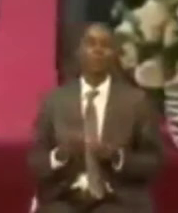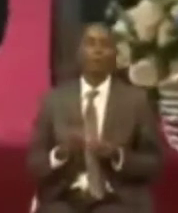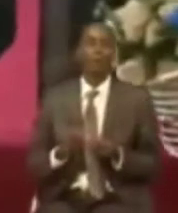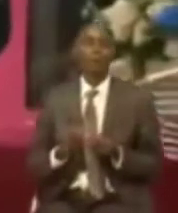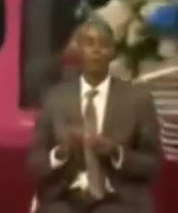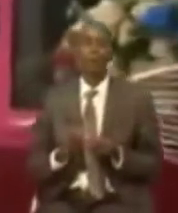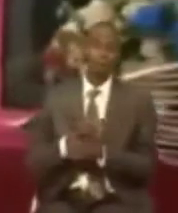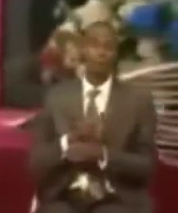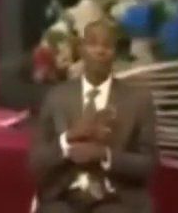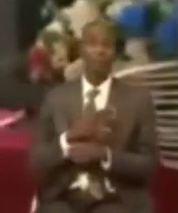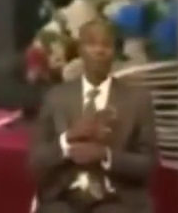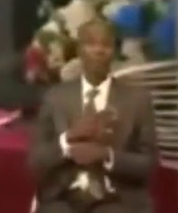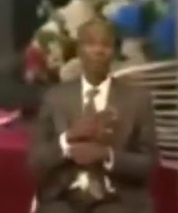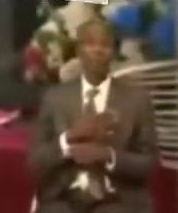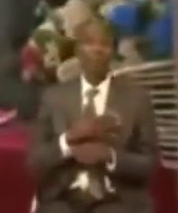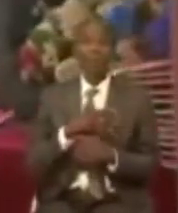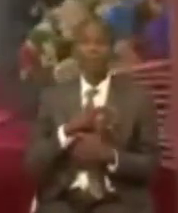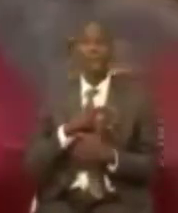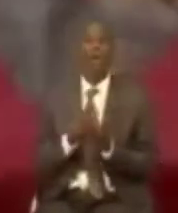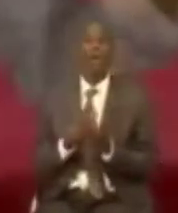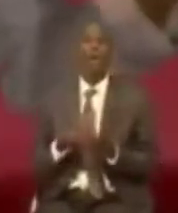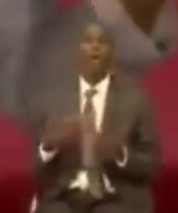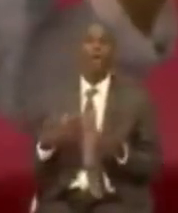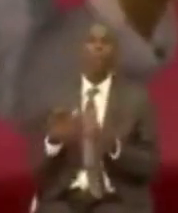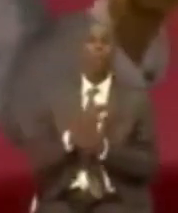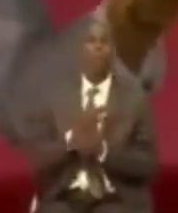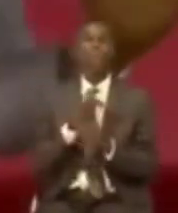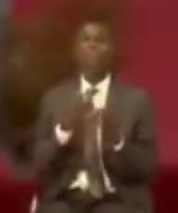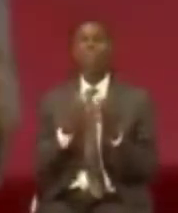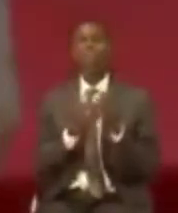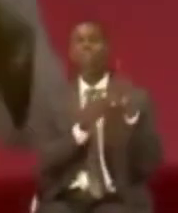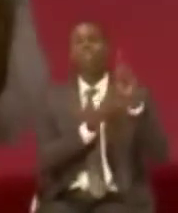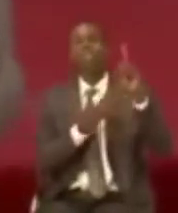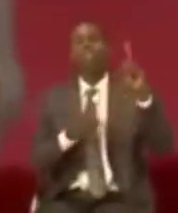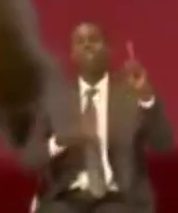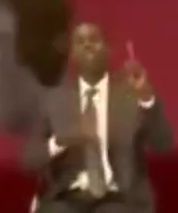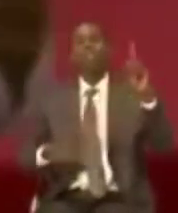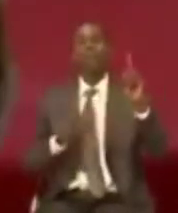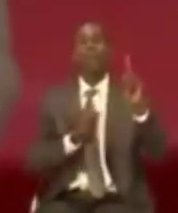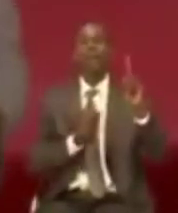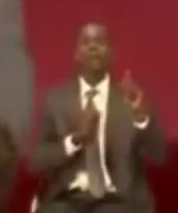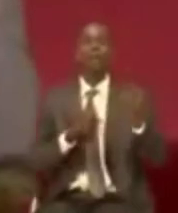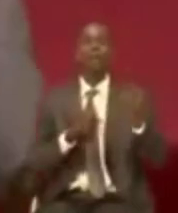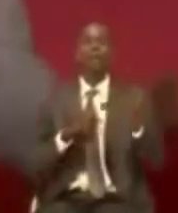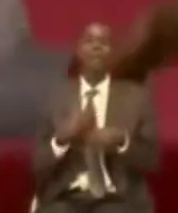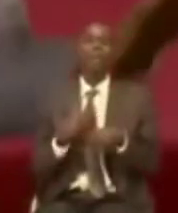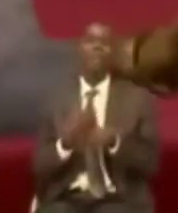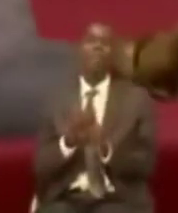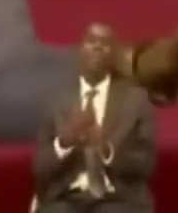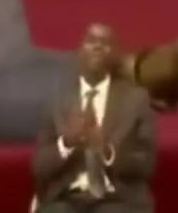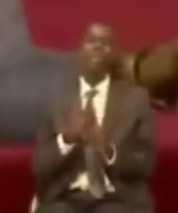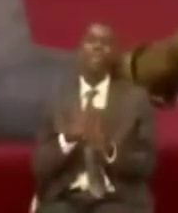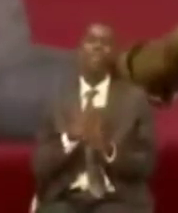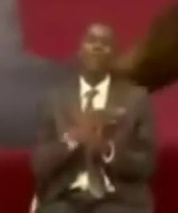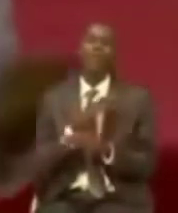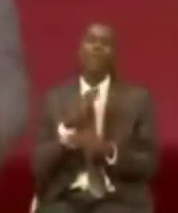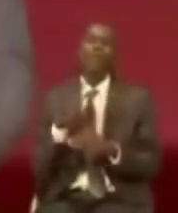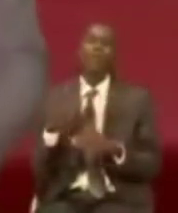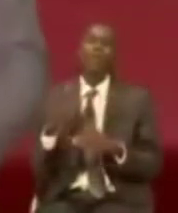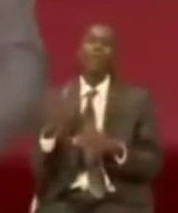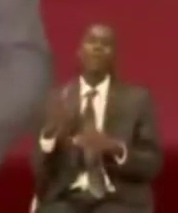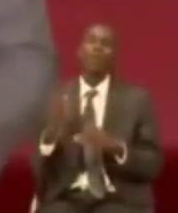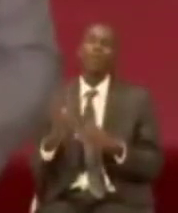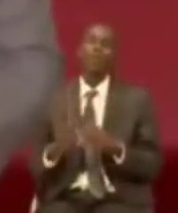more. Fill my cup, fill me up and make me